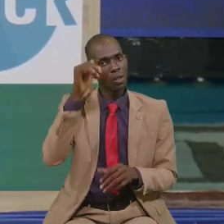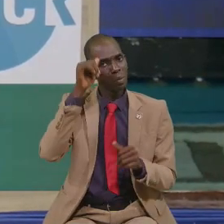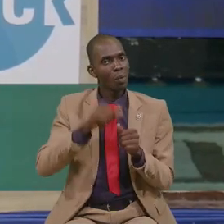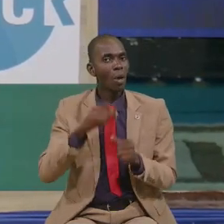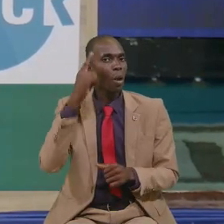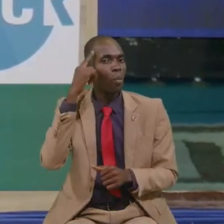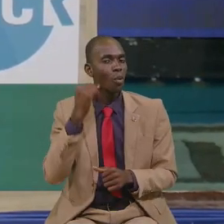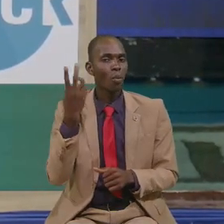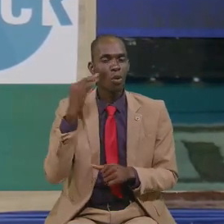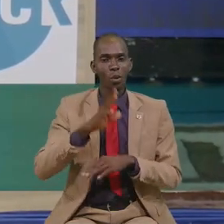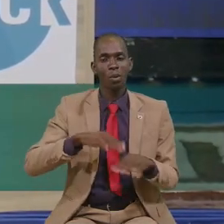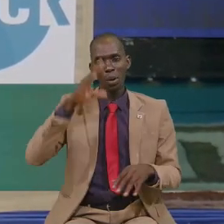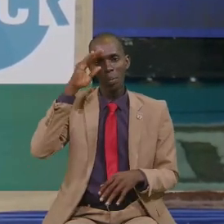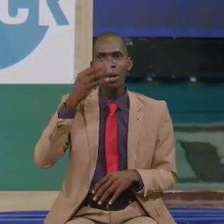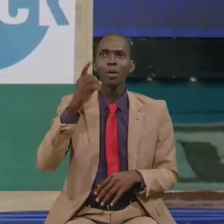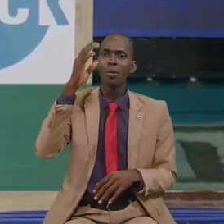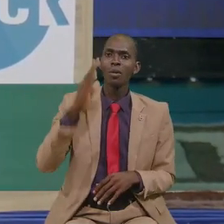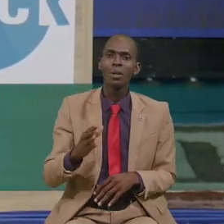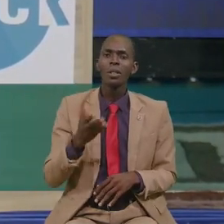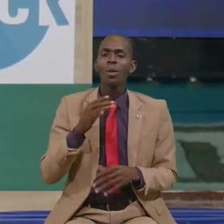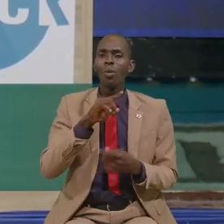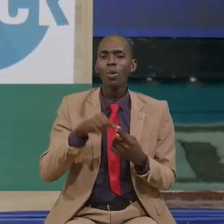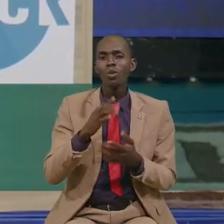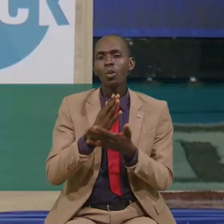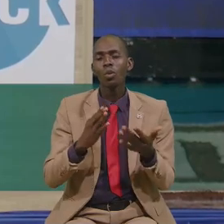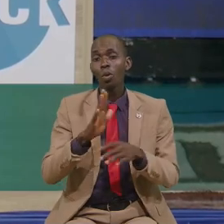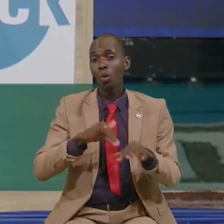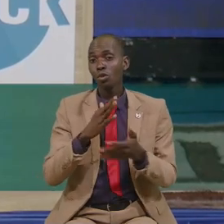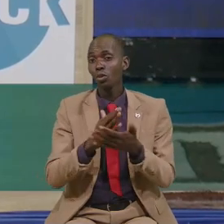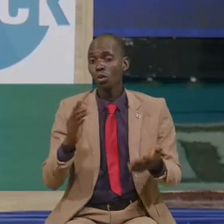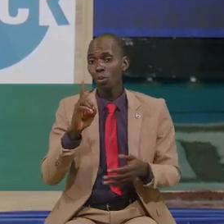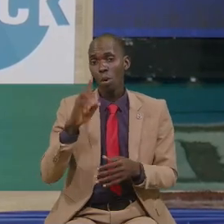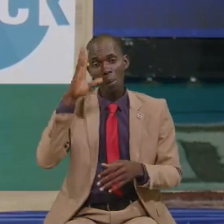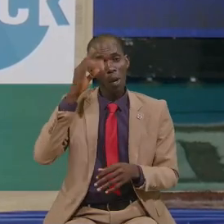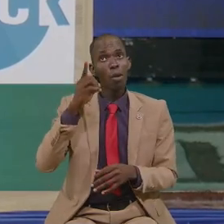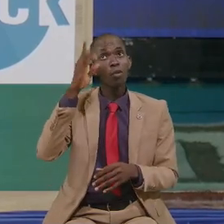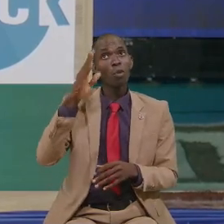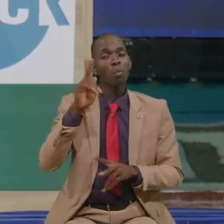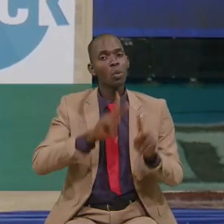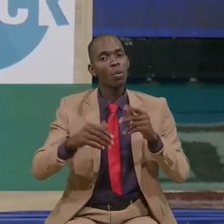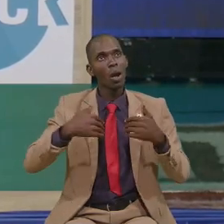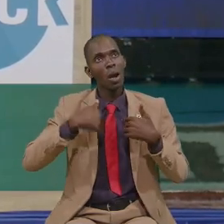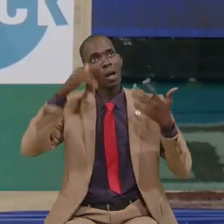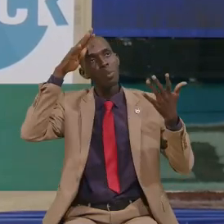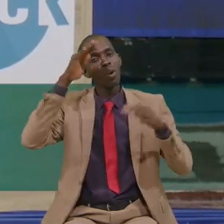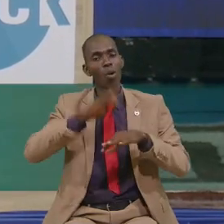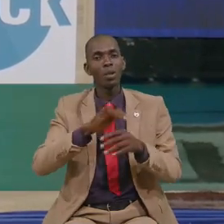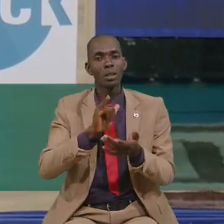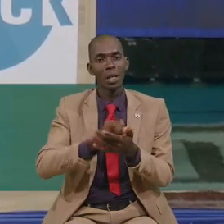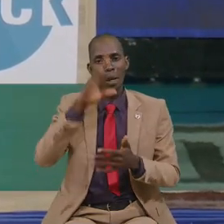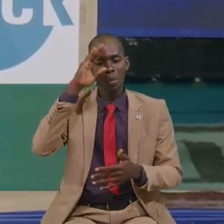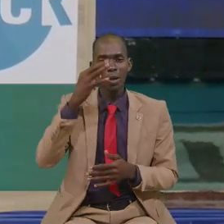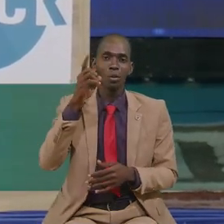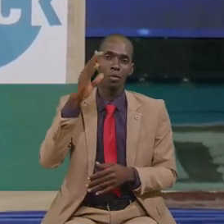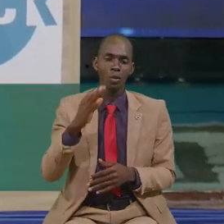call somebody a man of God, there's an expectation people have of the man of God. They called Elijah man